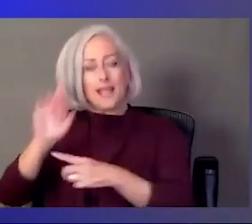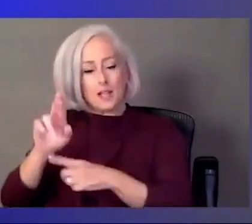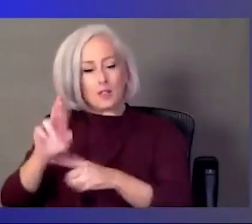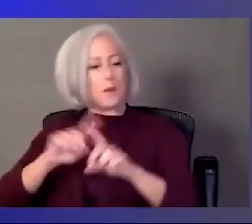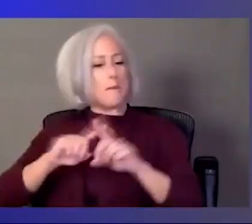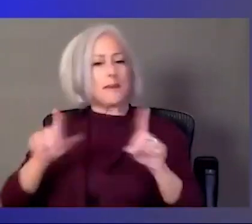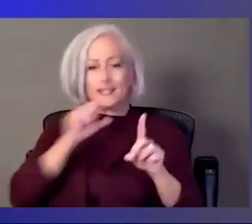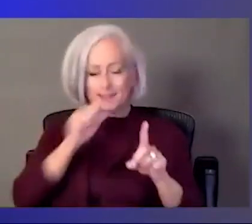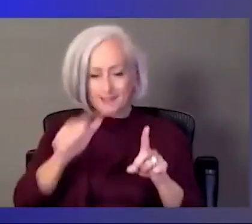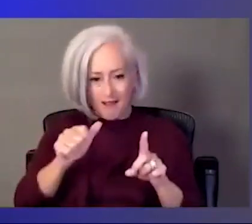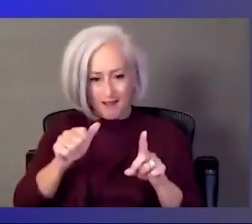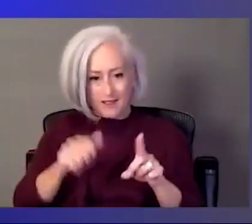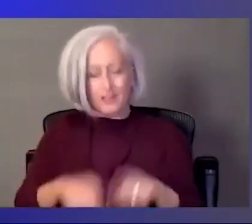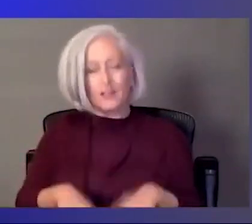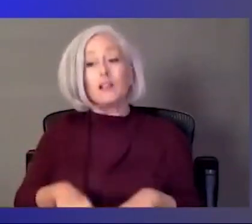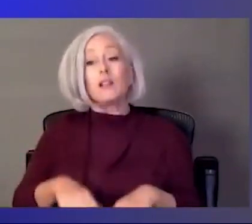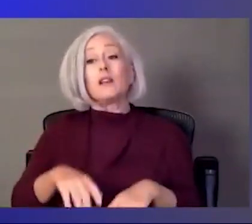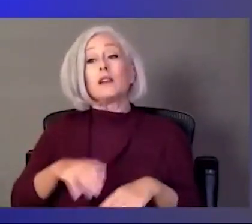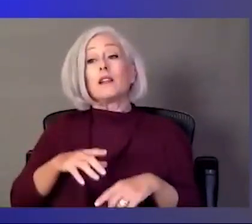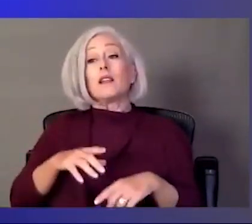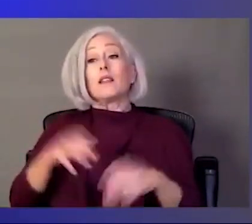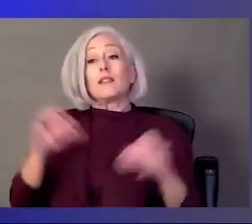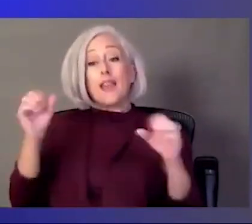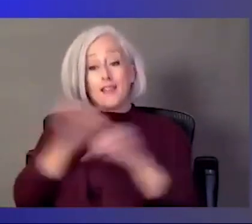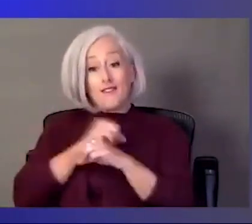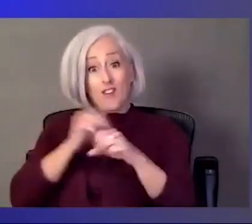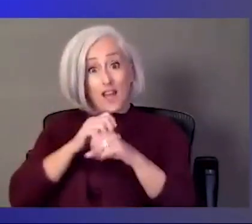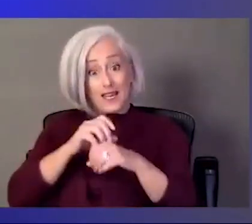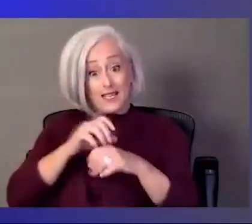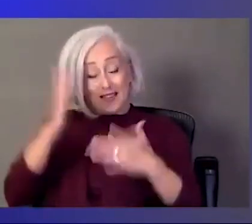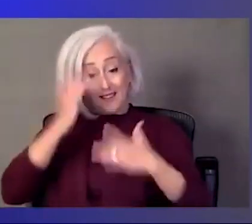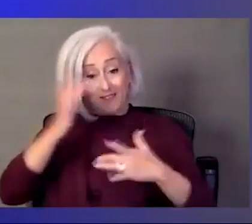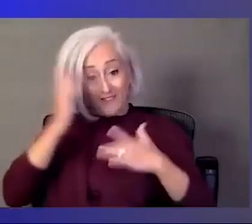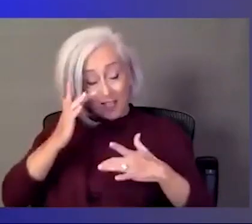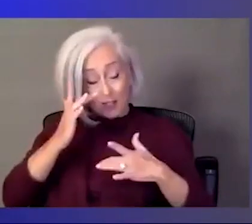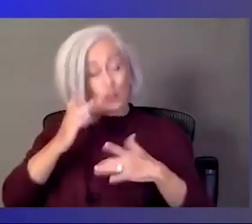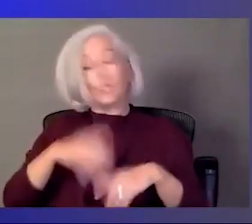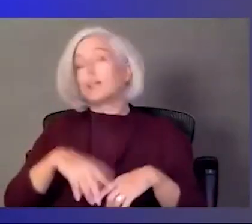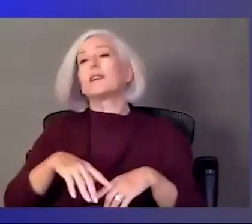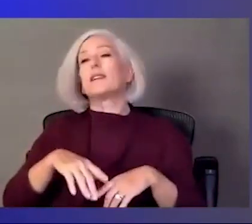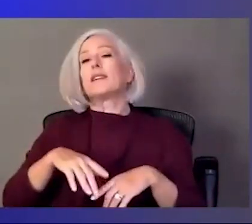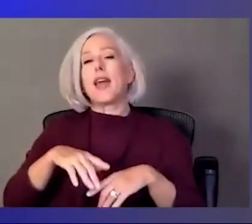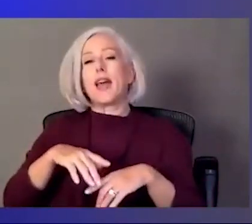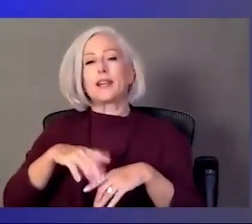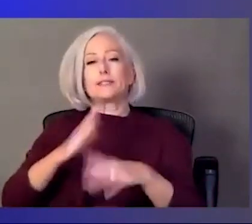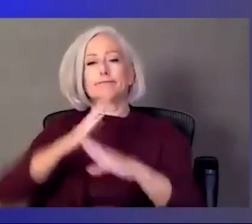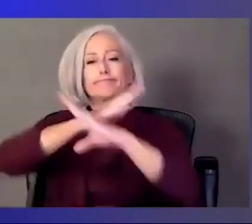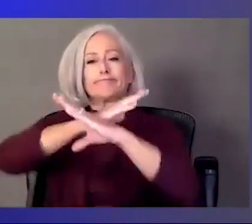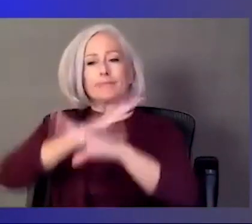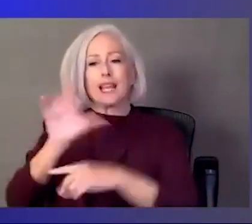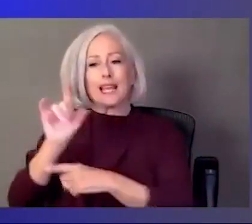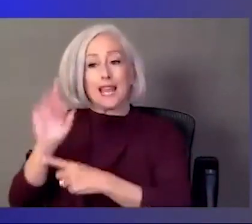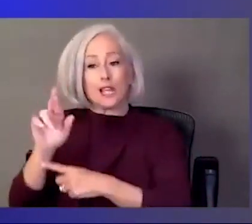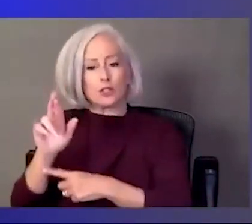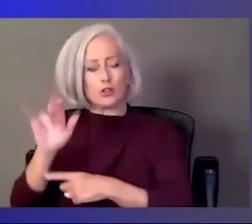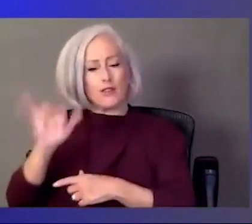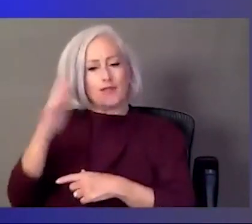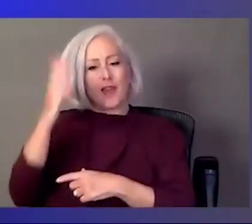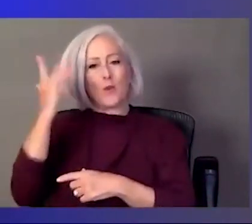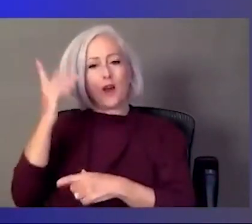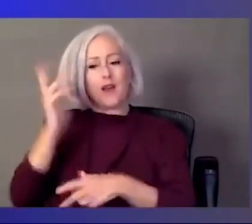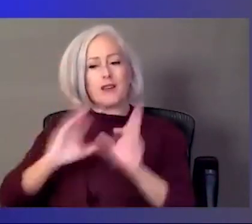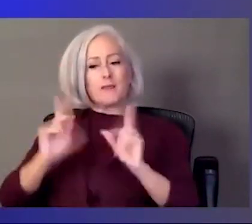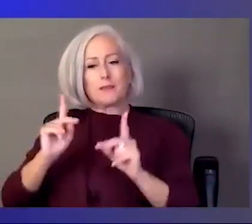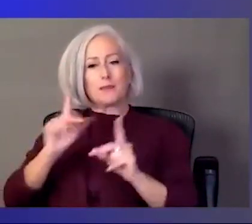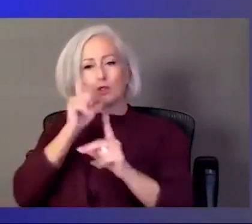they recognize and attack cancers at their very inception. So most of us don't get these cancers. However,